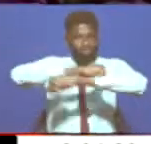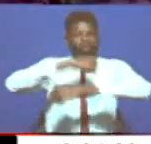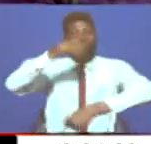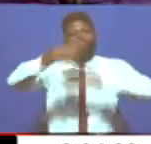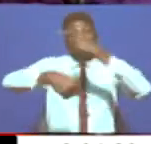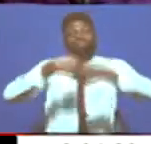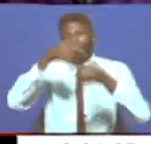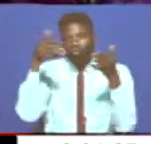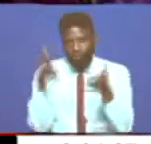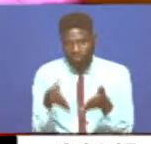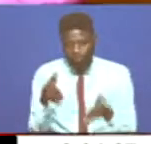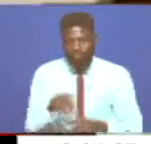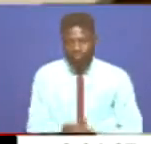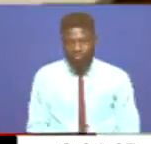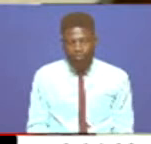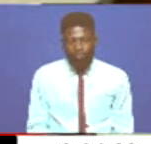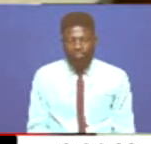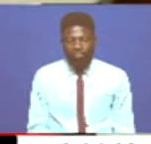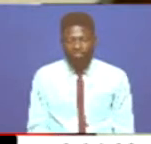Friday.